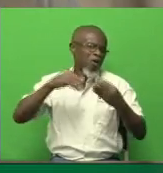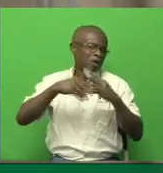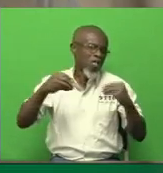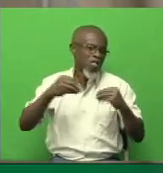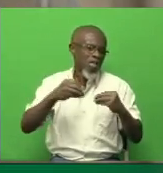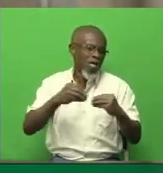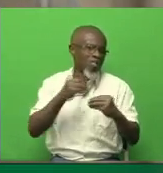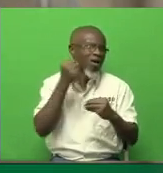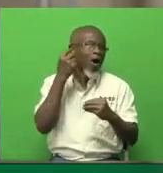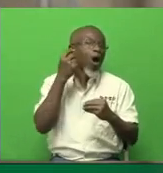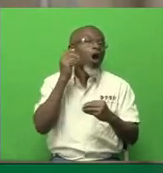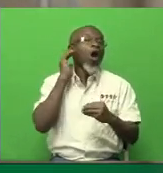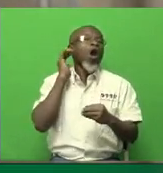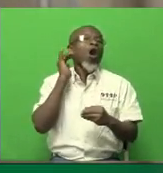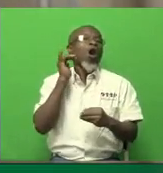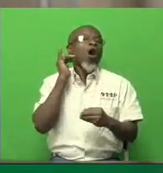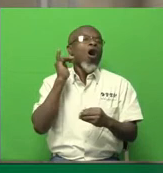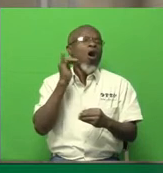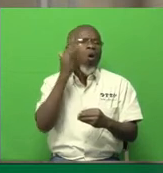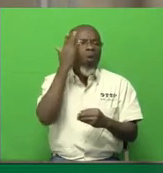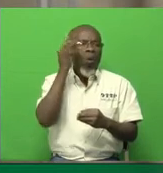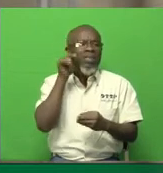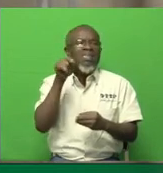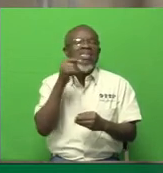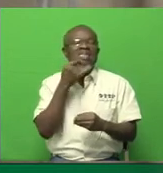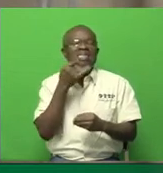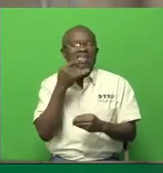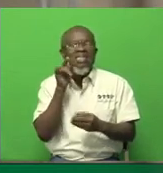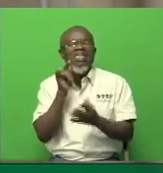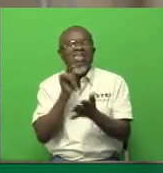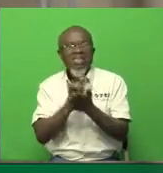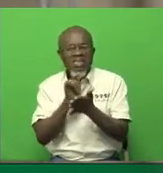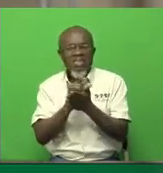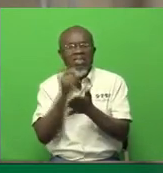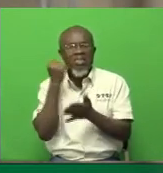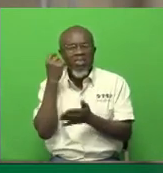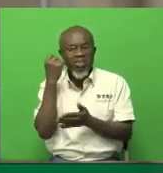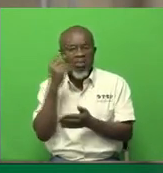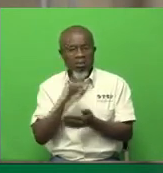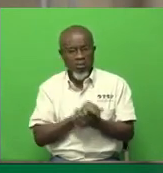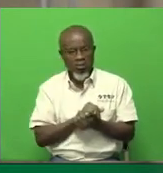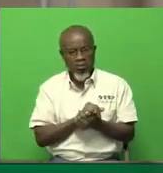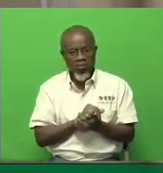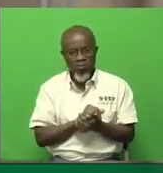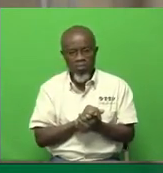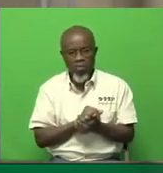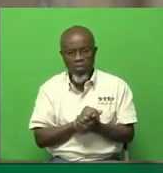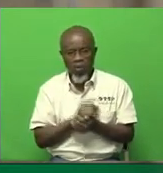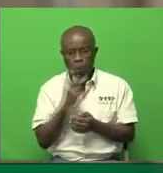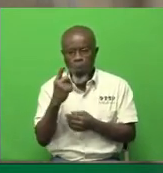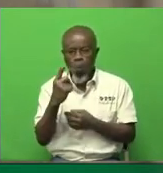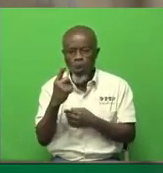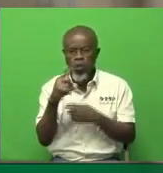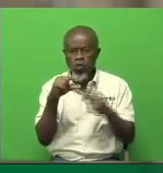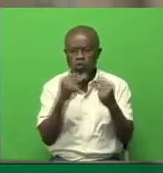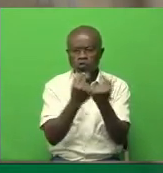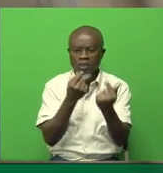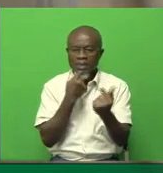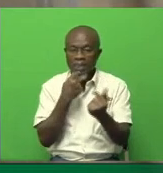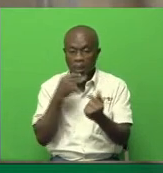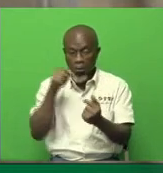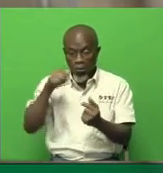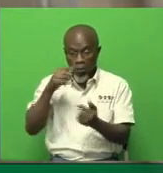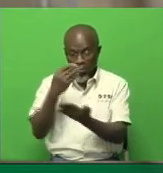so when one organization can come out and say this was a thoughtful well prepared budget